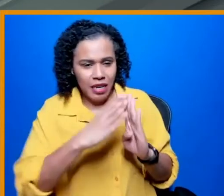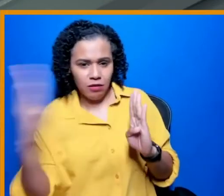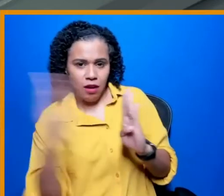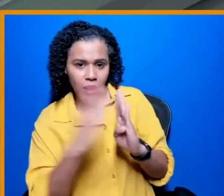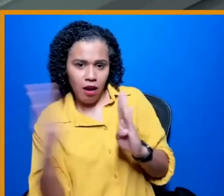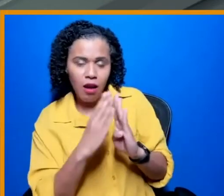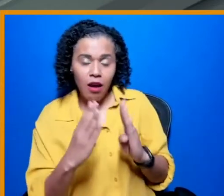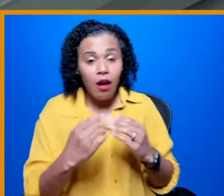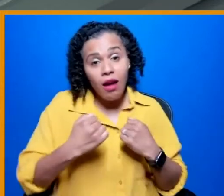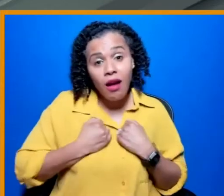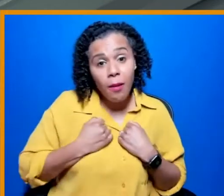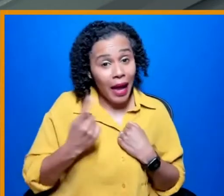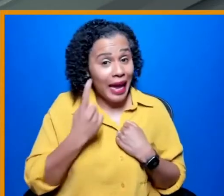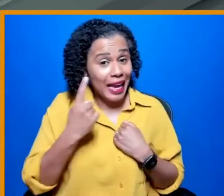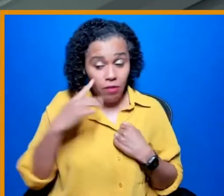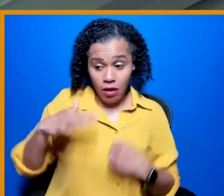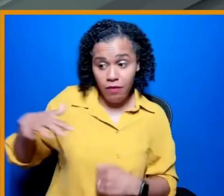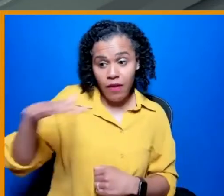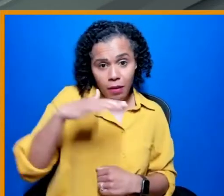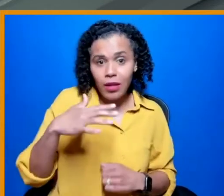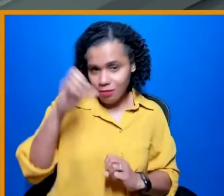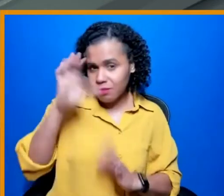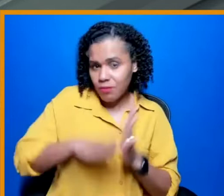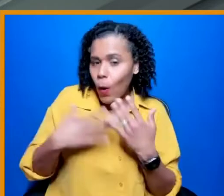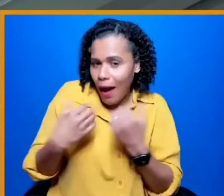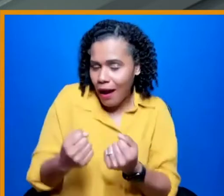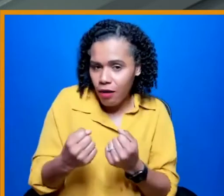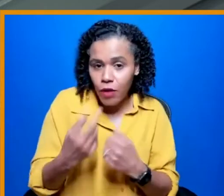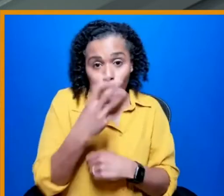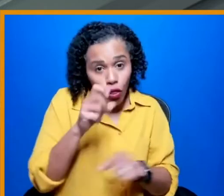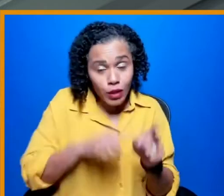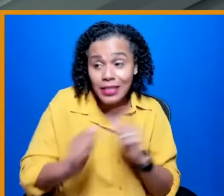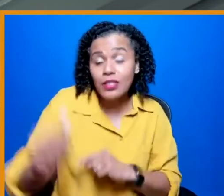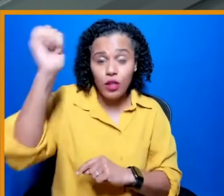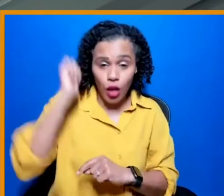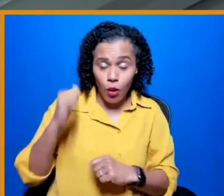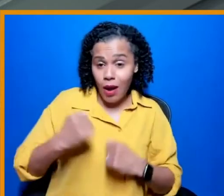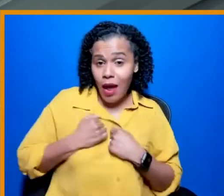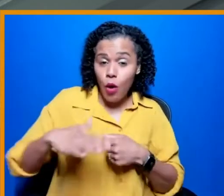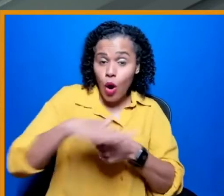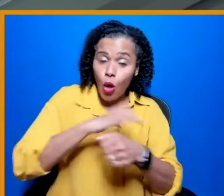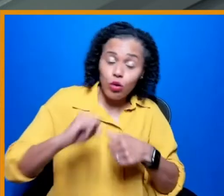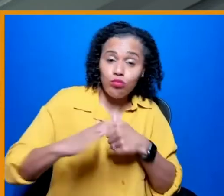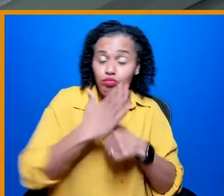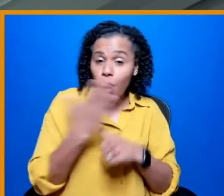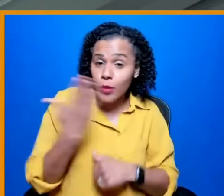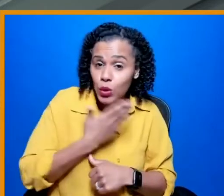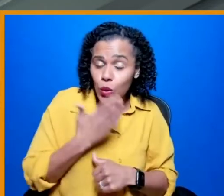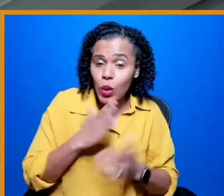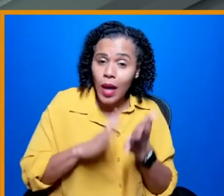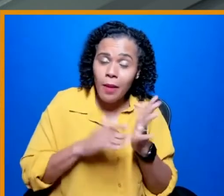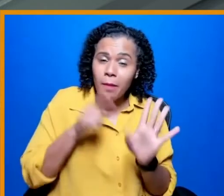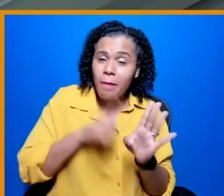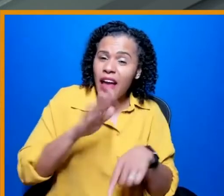has some experience of this. 30 years ago, our local primary school, Mayfield in Cambridge, had a fully integrated hearing